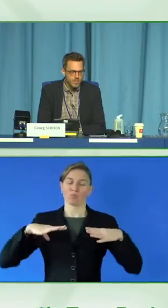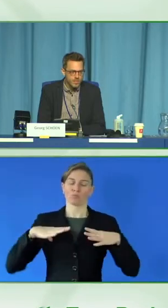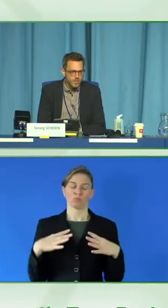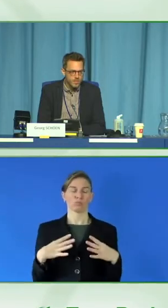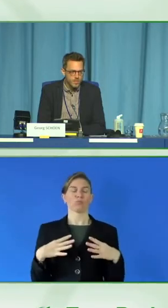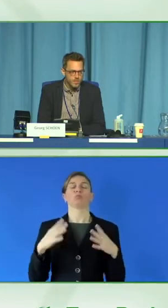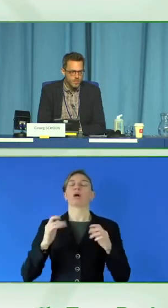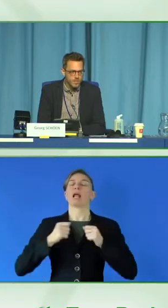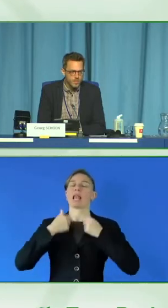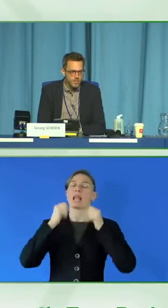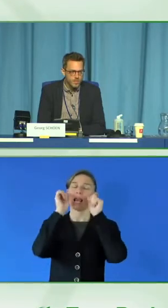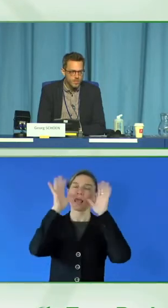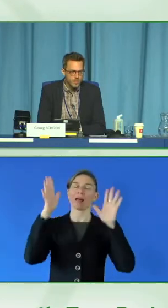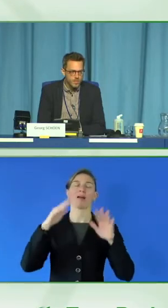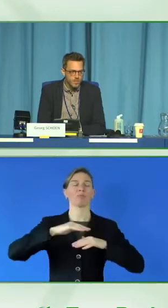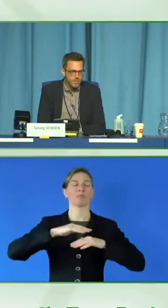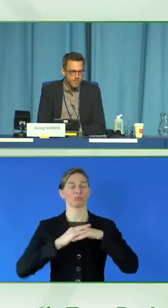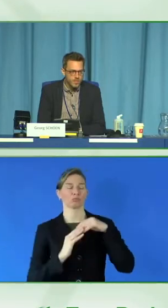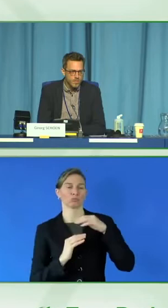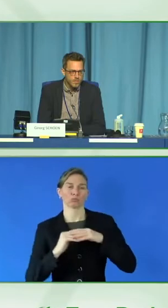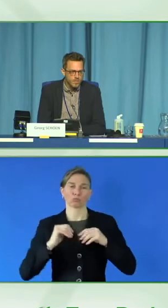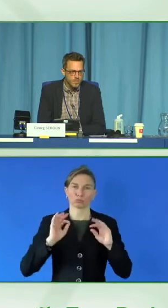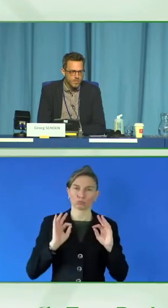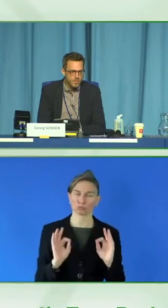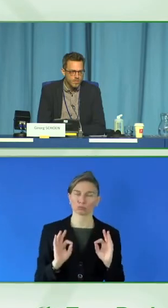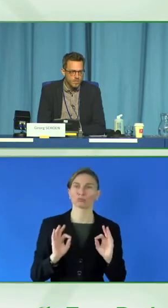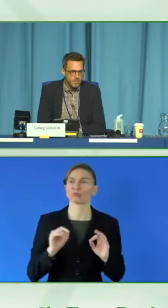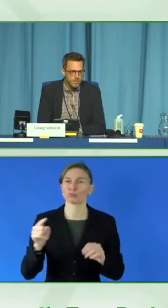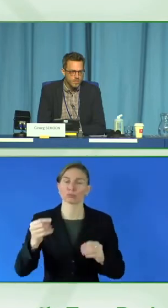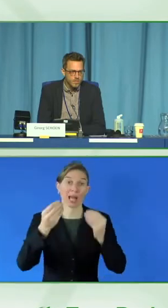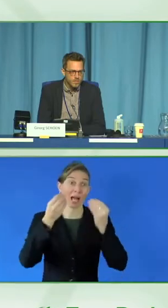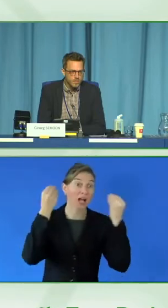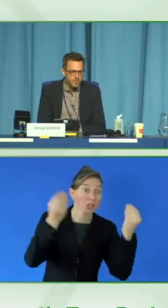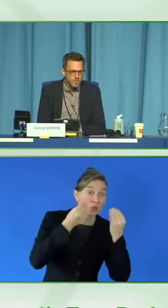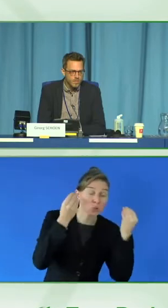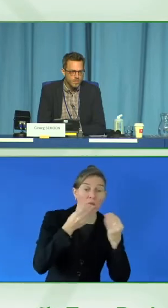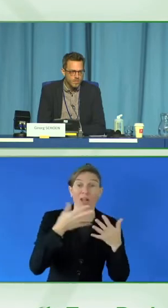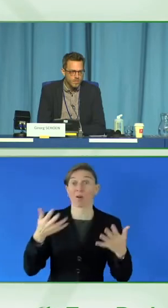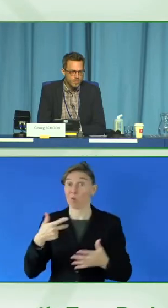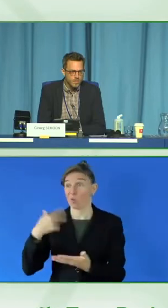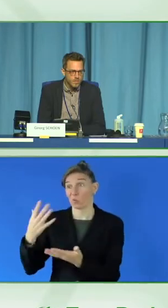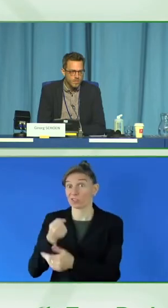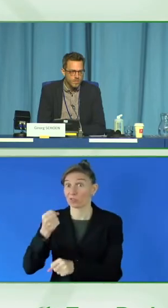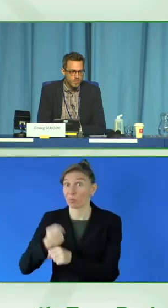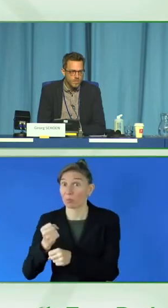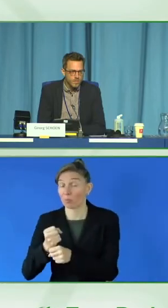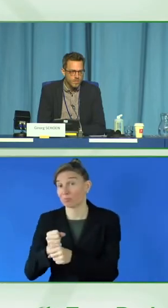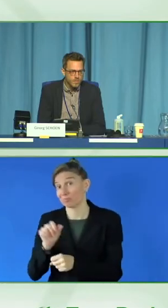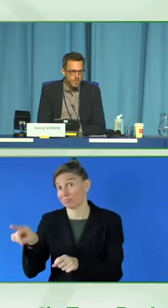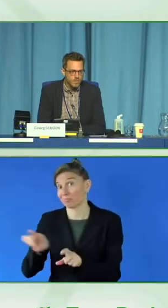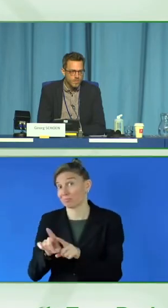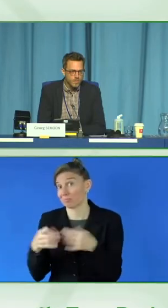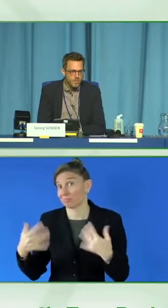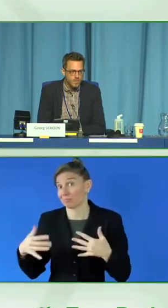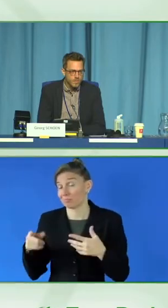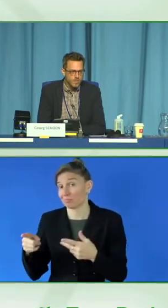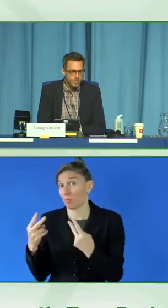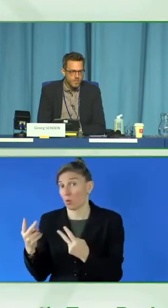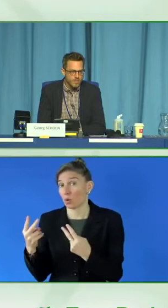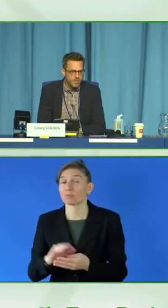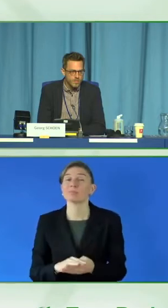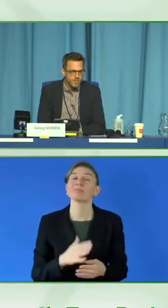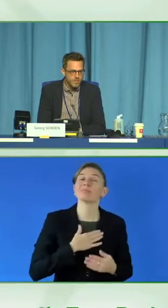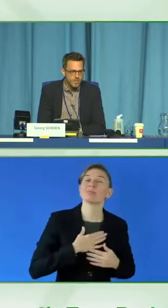be educated, and to be employable, which is extremely important. In our own Youth4Jobs College Connect